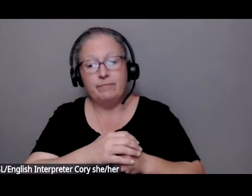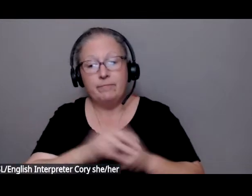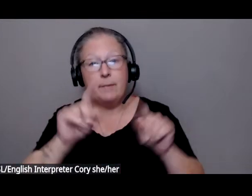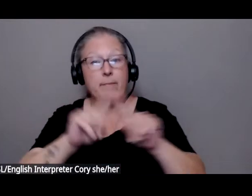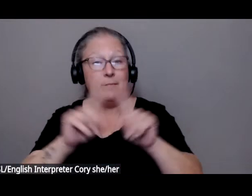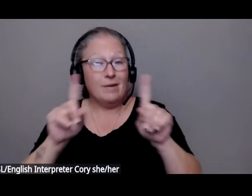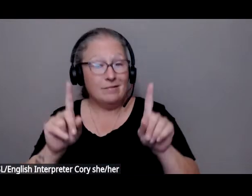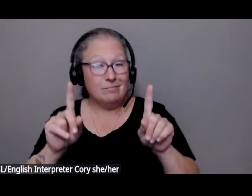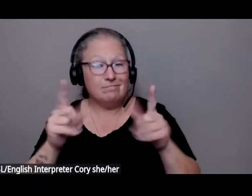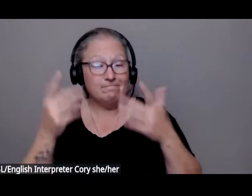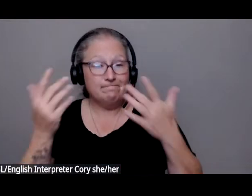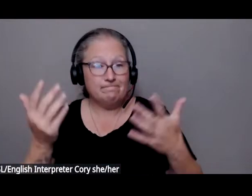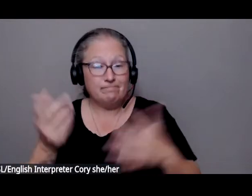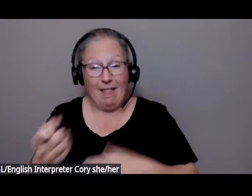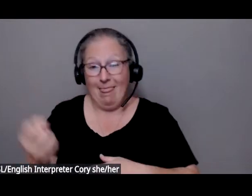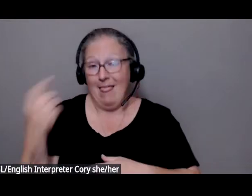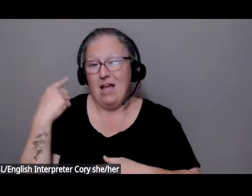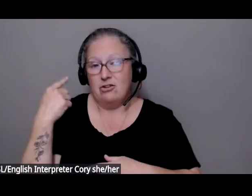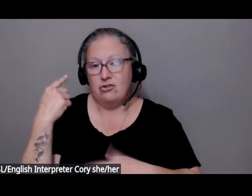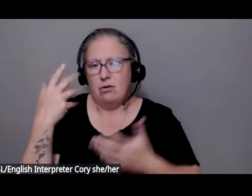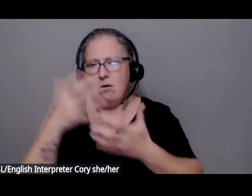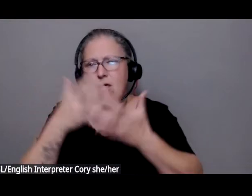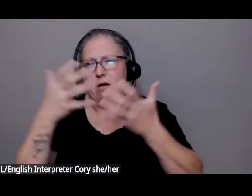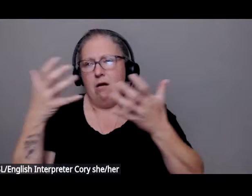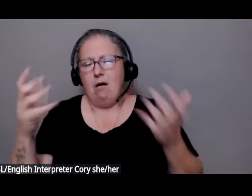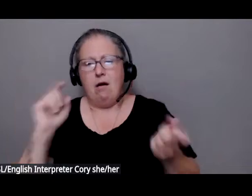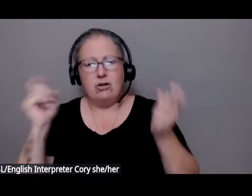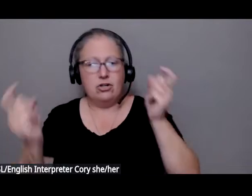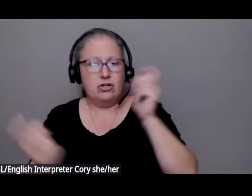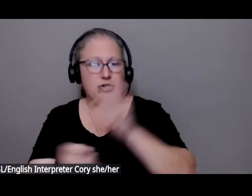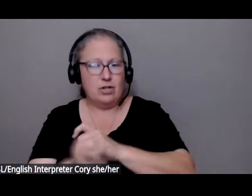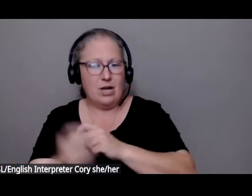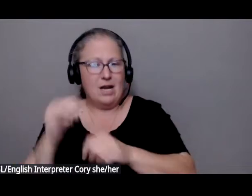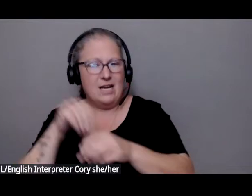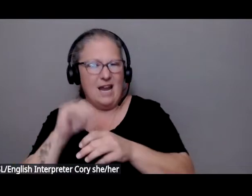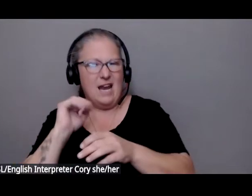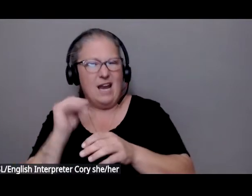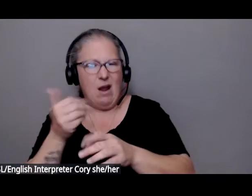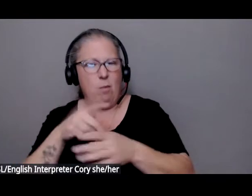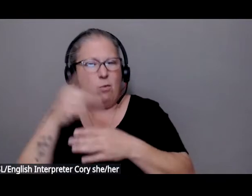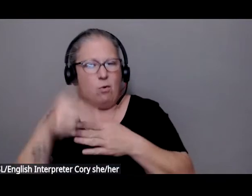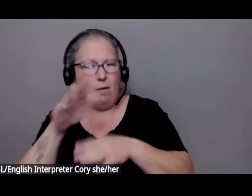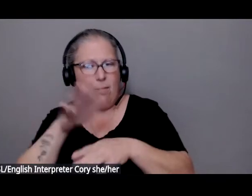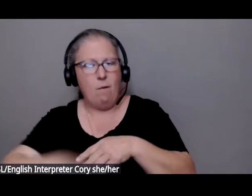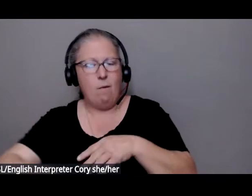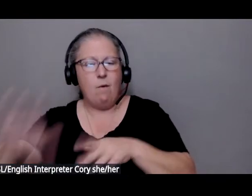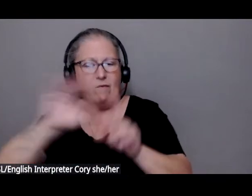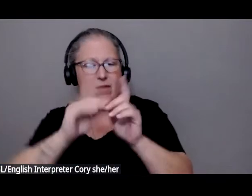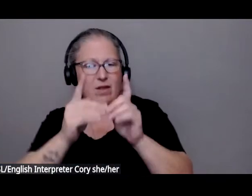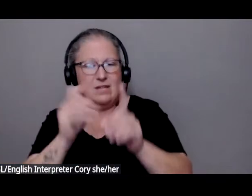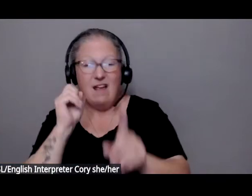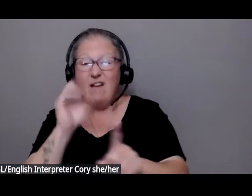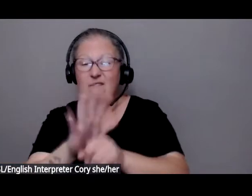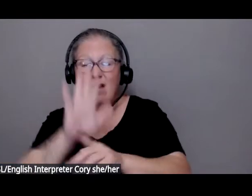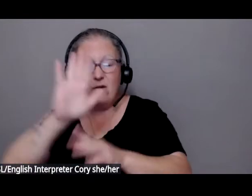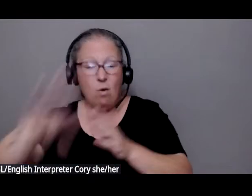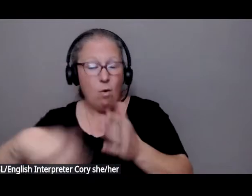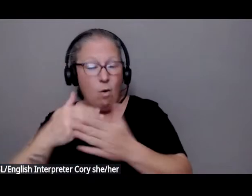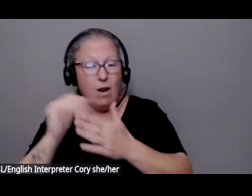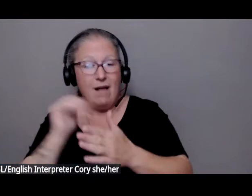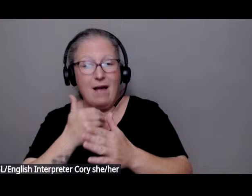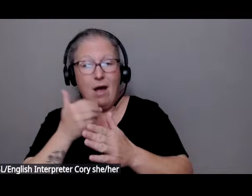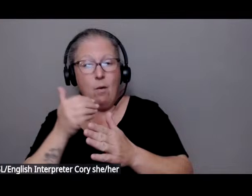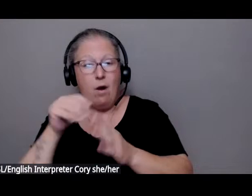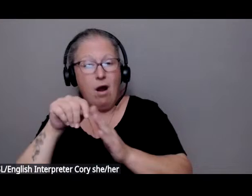However, last year, a lot changed in our newcomer program across the district, affecting every single one of our comprehensive high